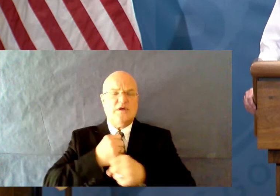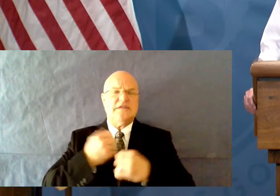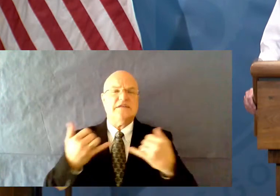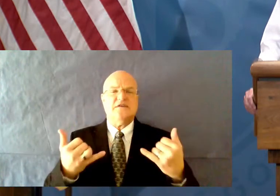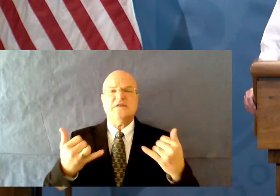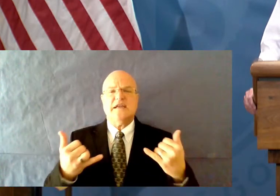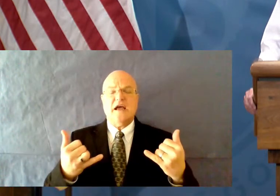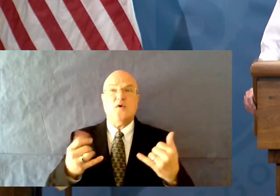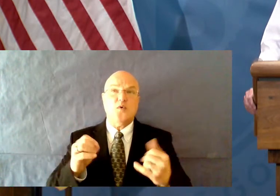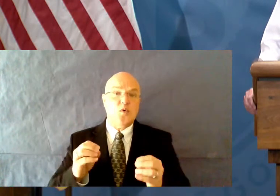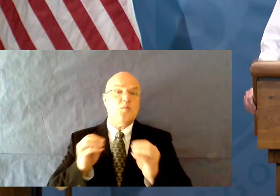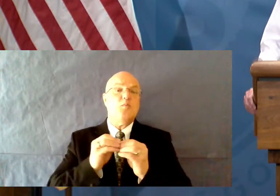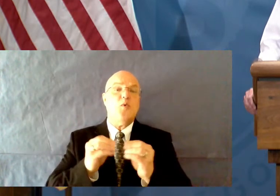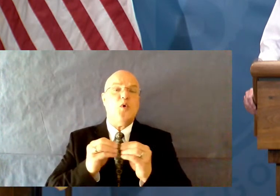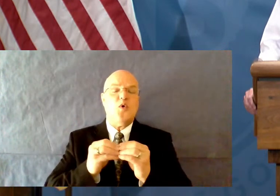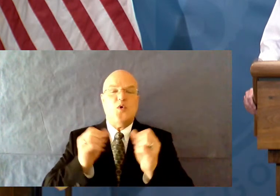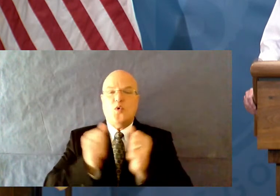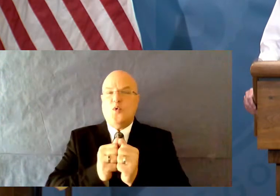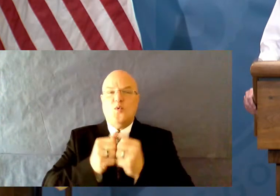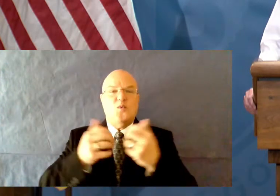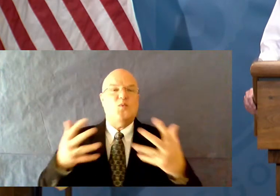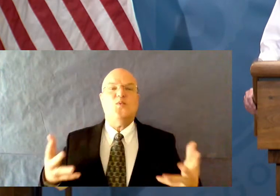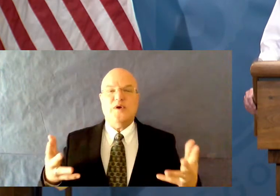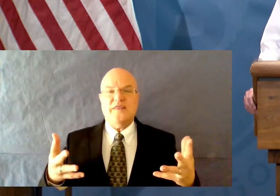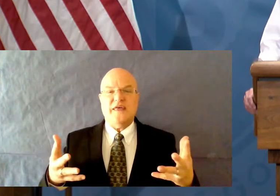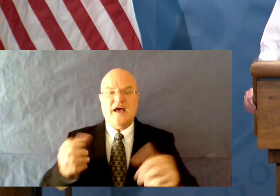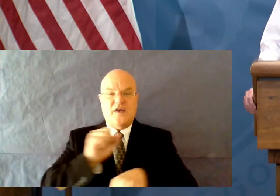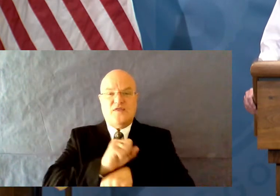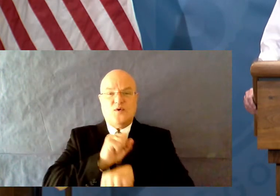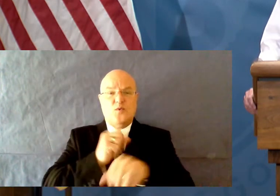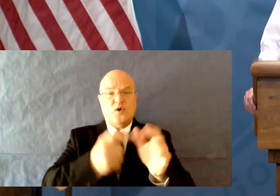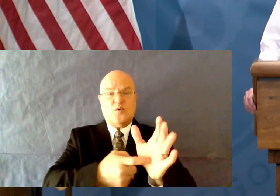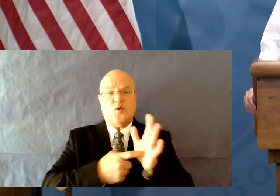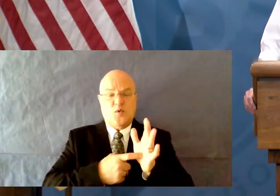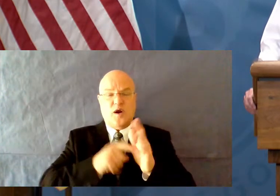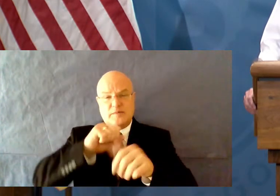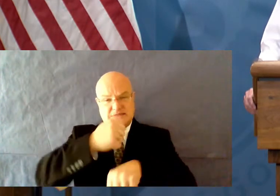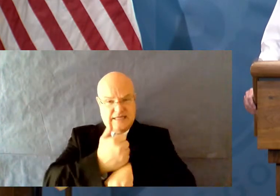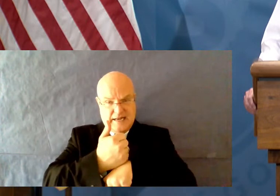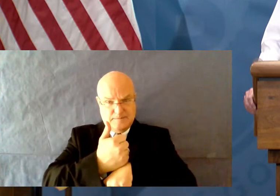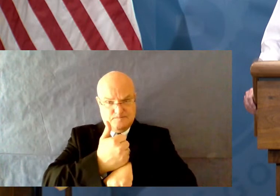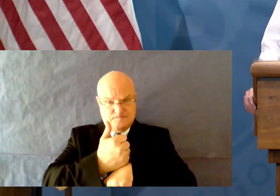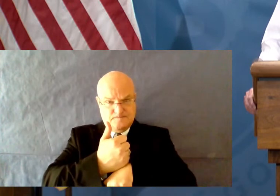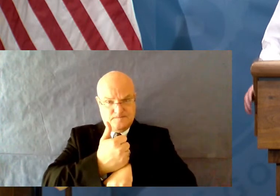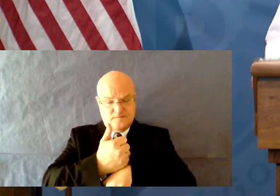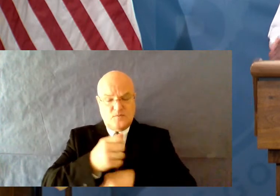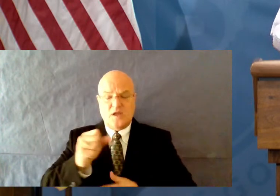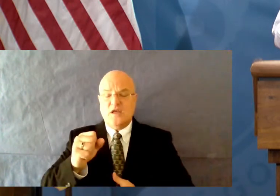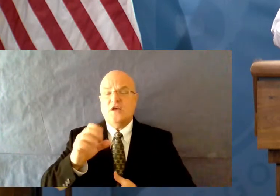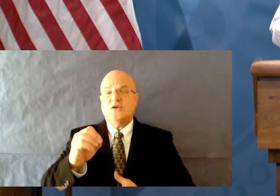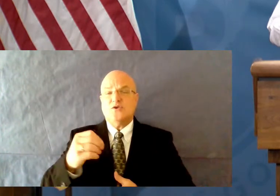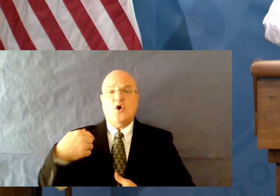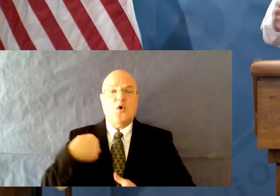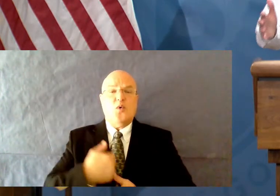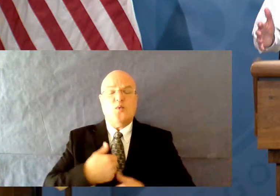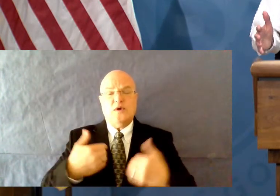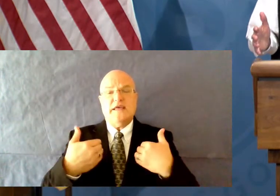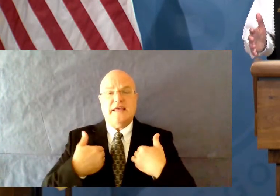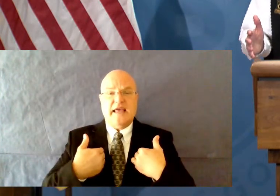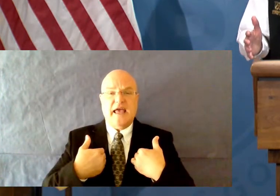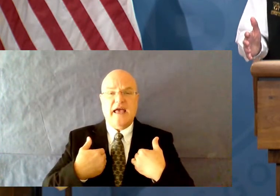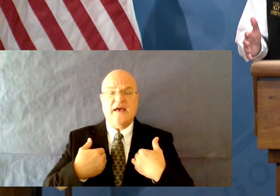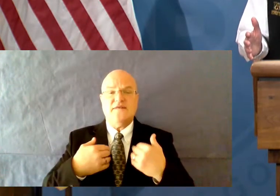or more without the work requirement being in place. And so we have a